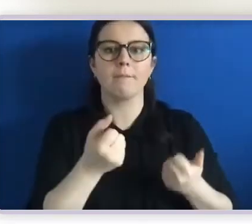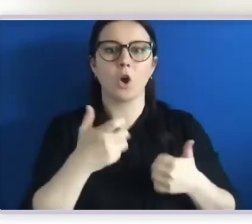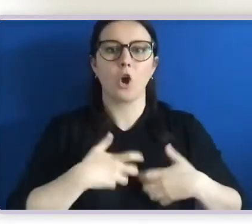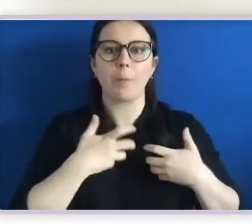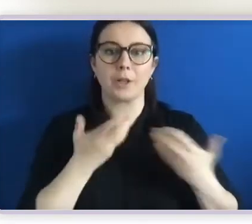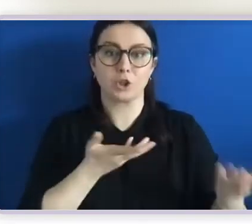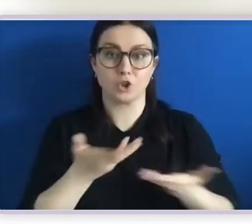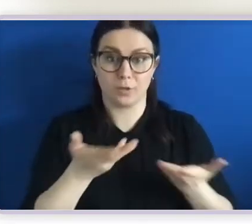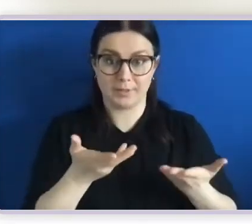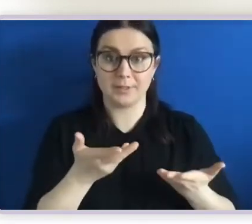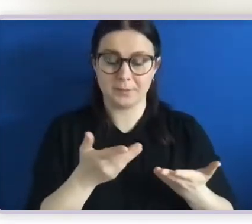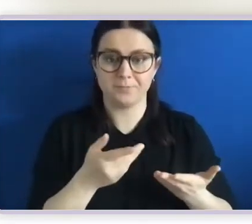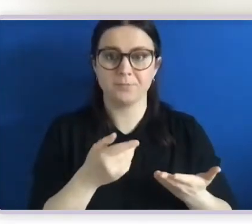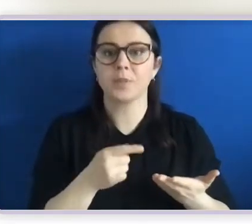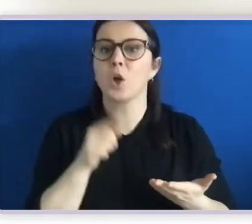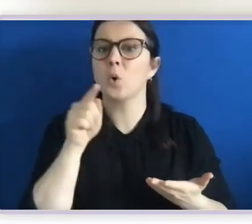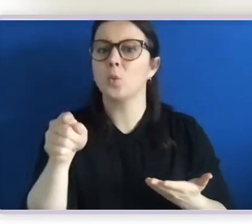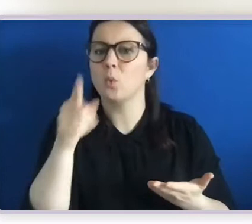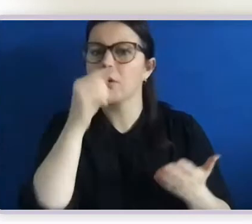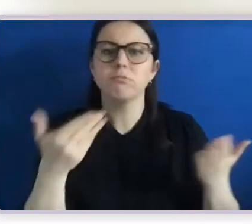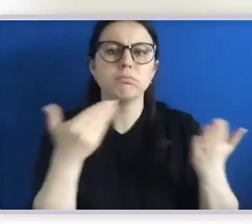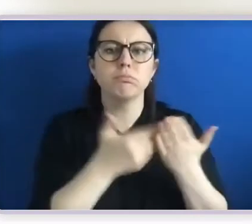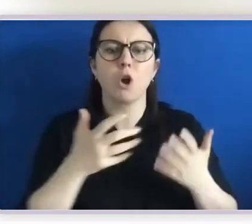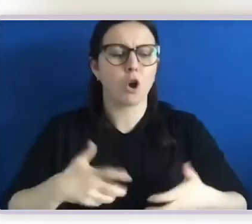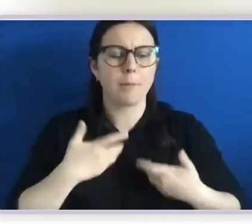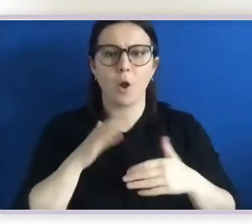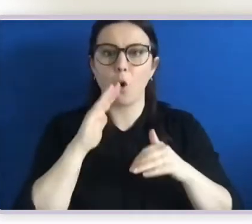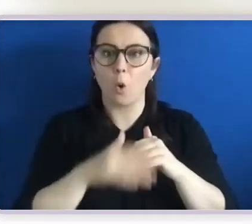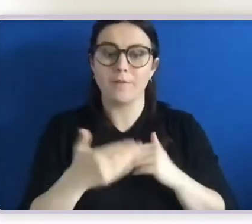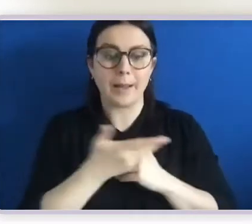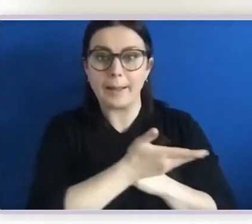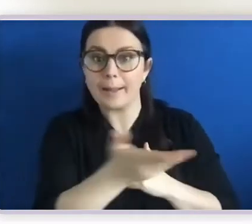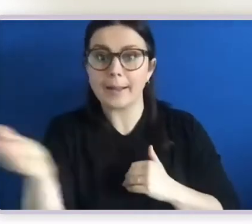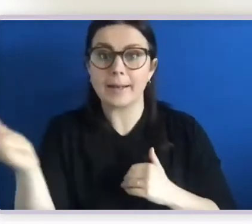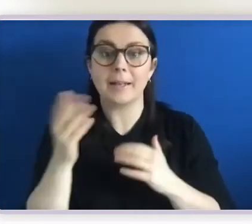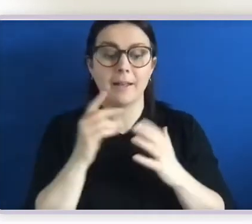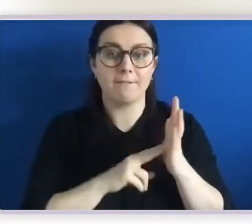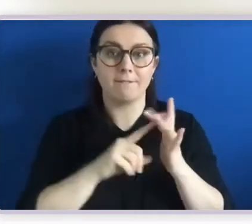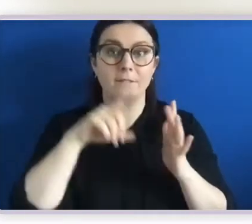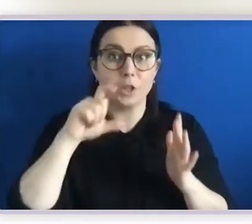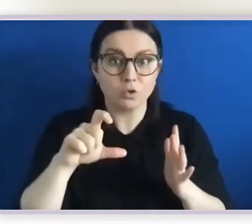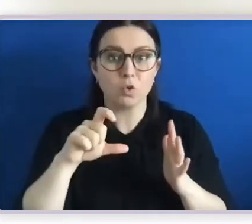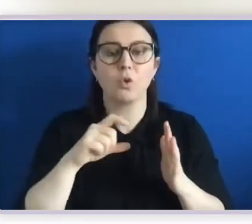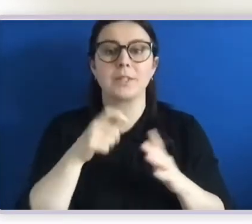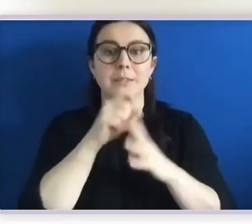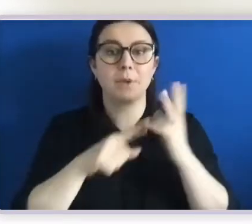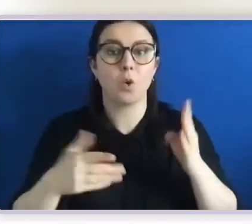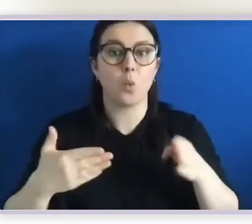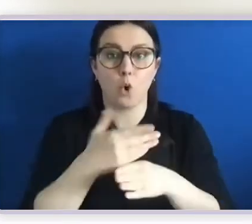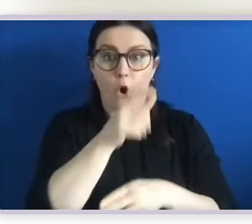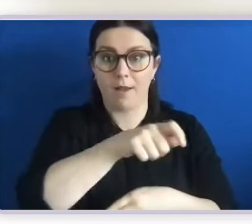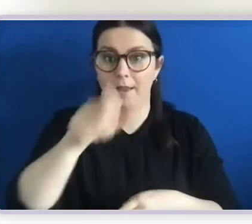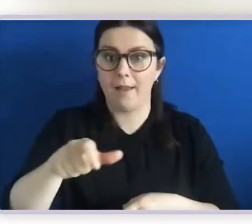You can complain about, as I said, any Victorian disability worker, regardless of where their funding comes from. We can take a complaint